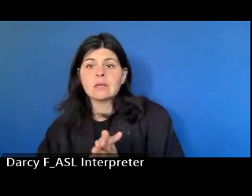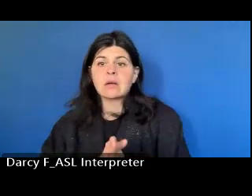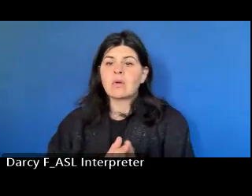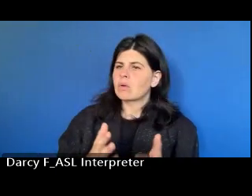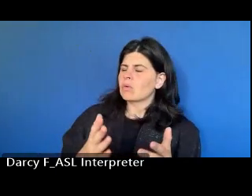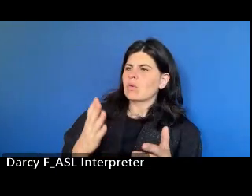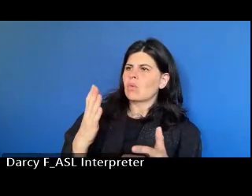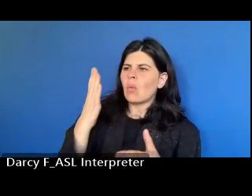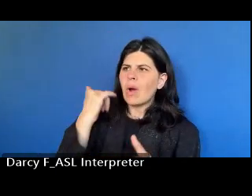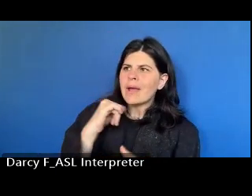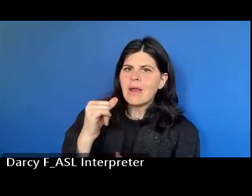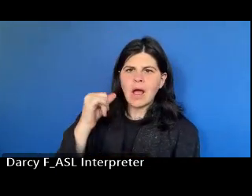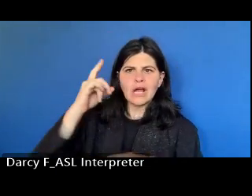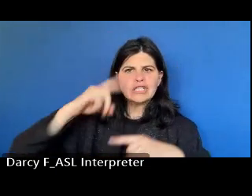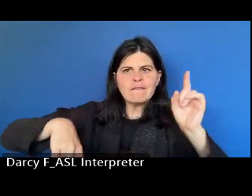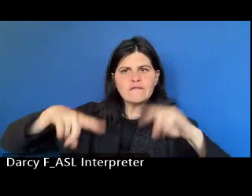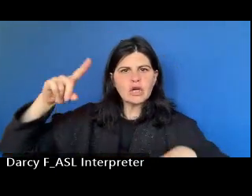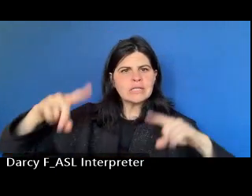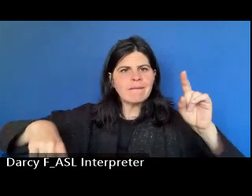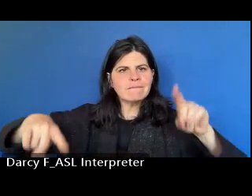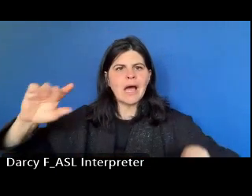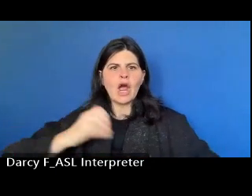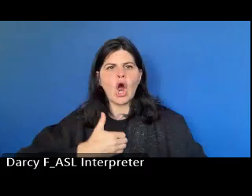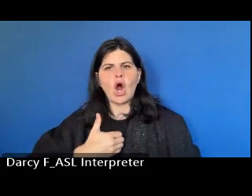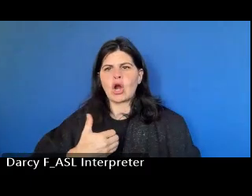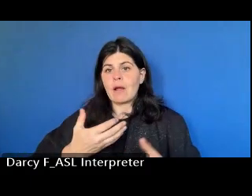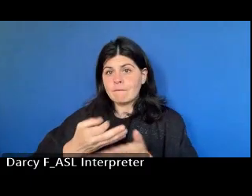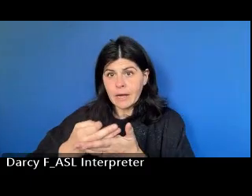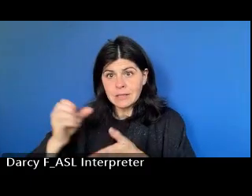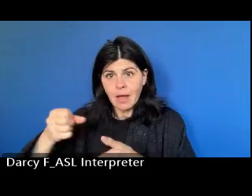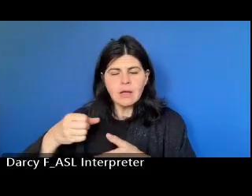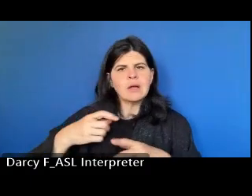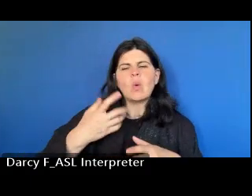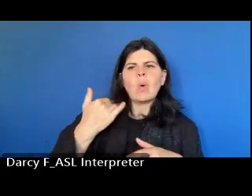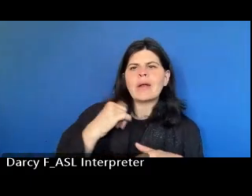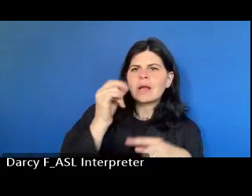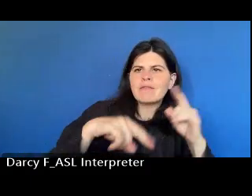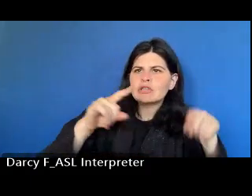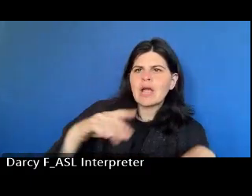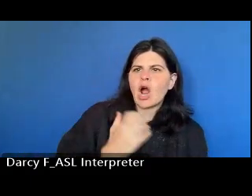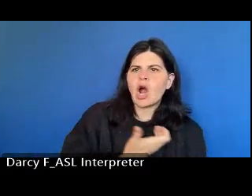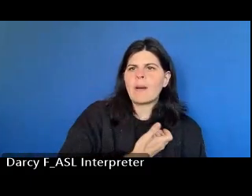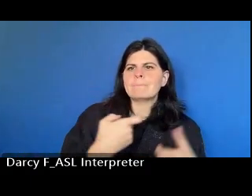not diversify our power needs? Why would we put all of our eggs in one basket?